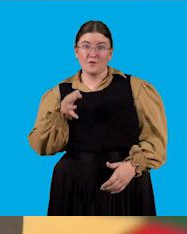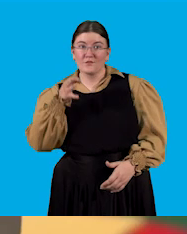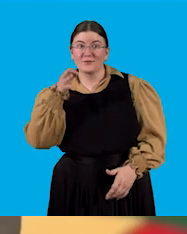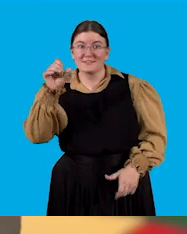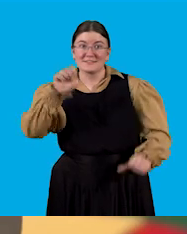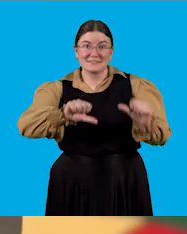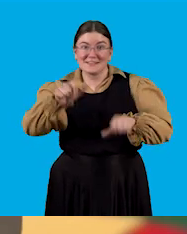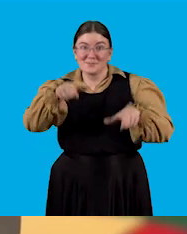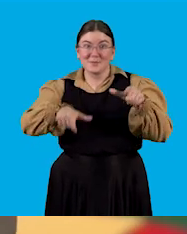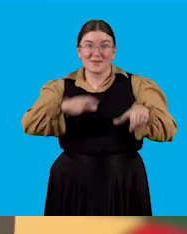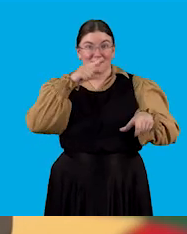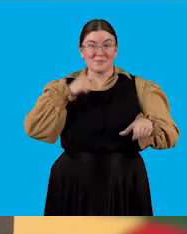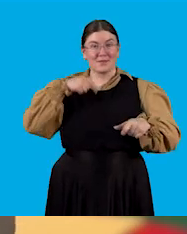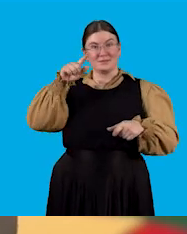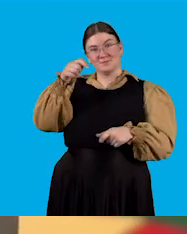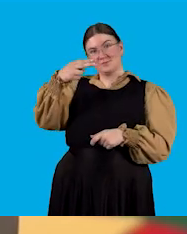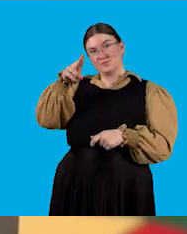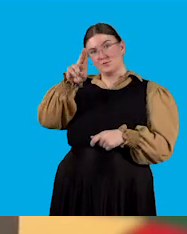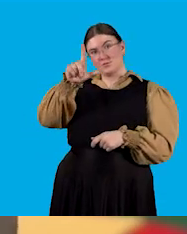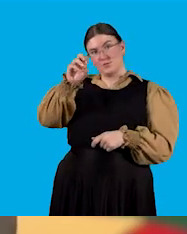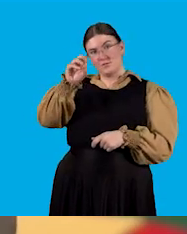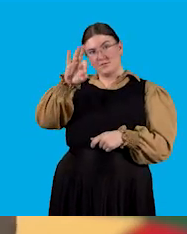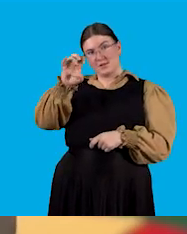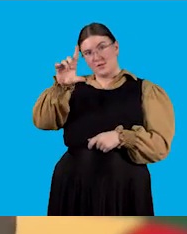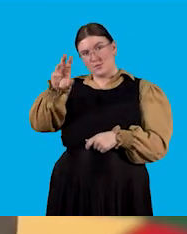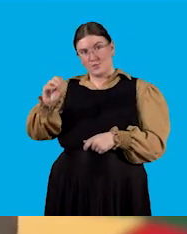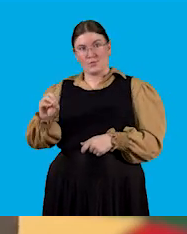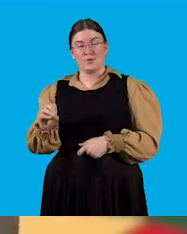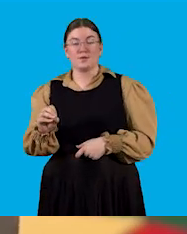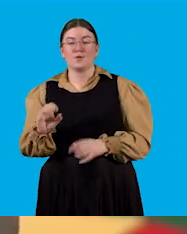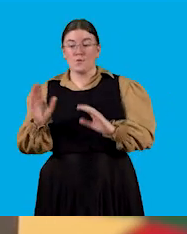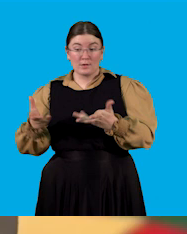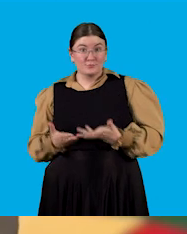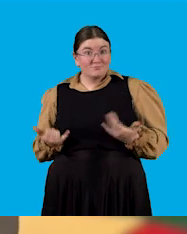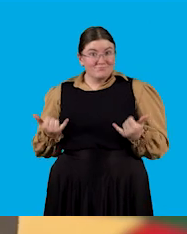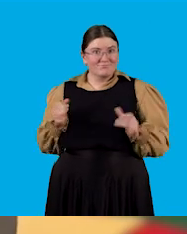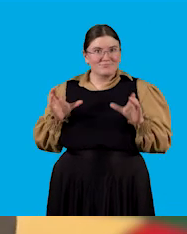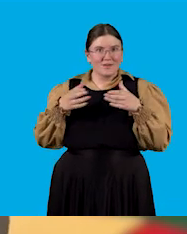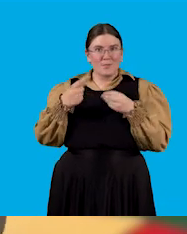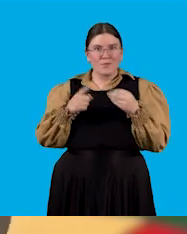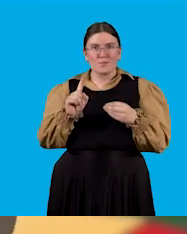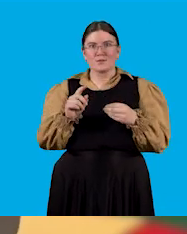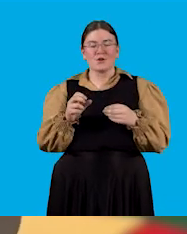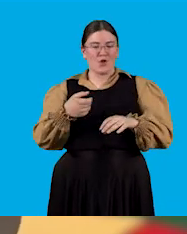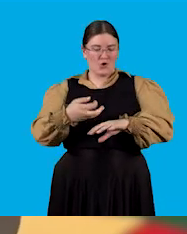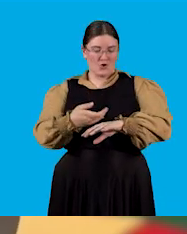To our future scientists, I am Tolofelo and welcome to today's lesson on the nervous system.